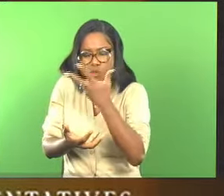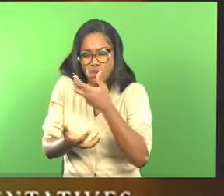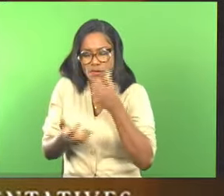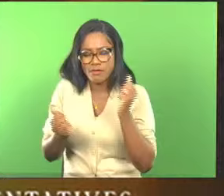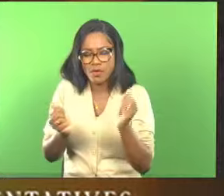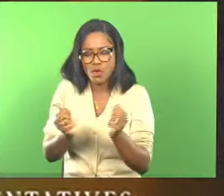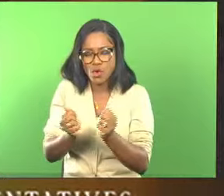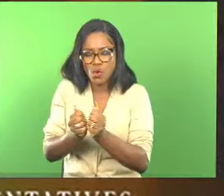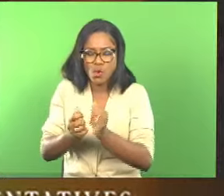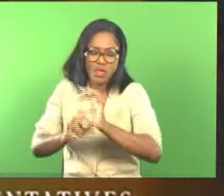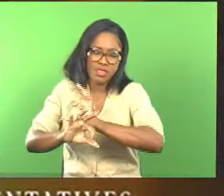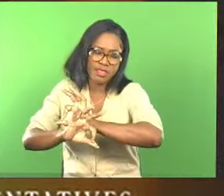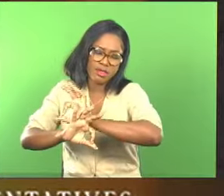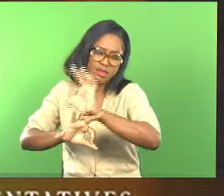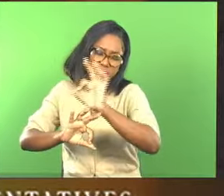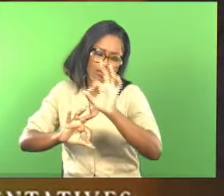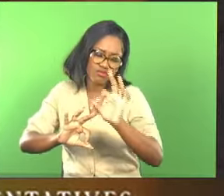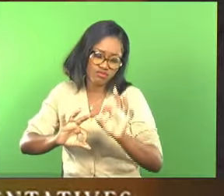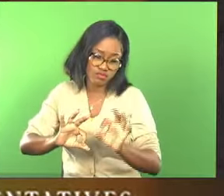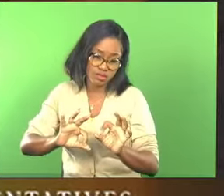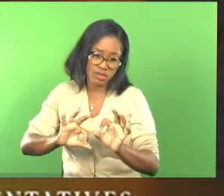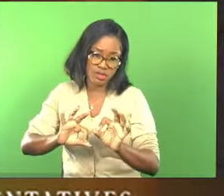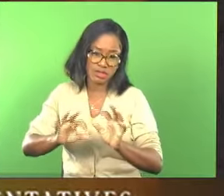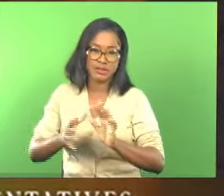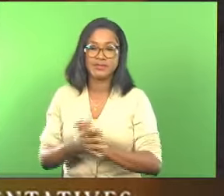rhythm. Here,